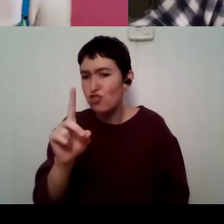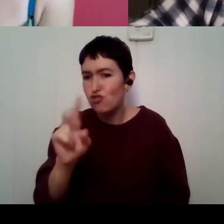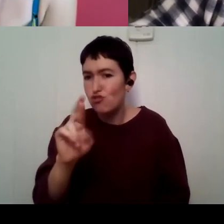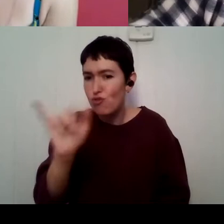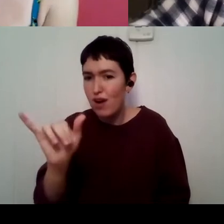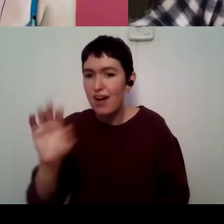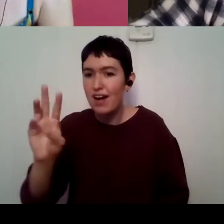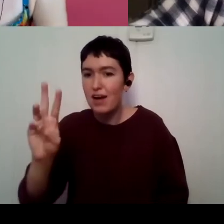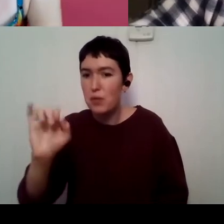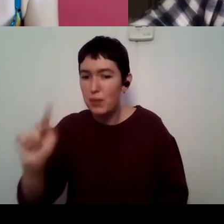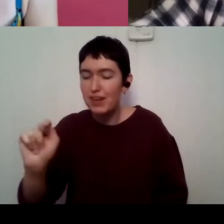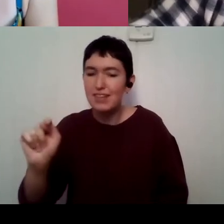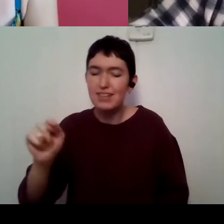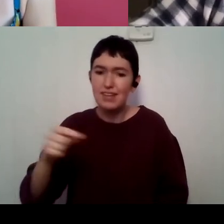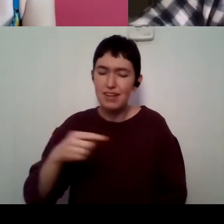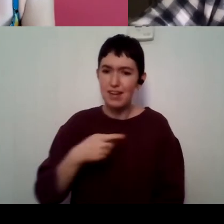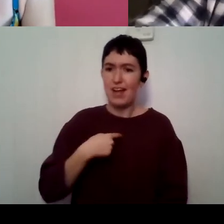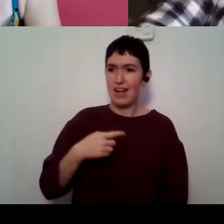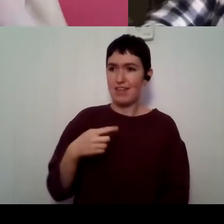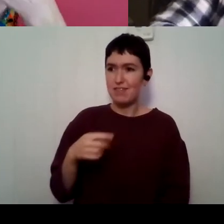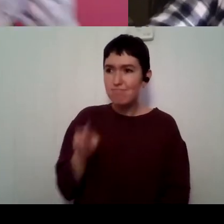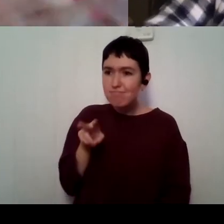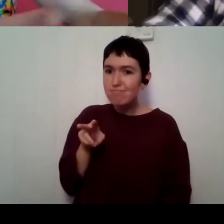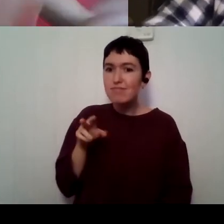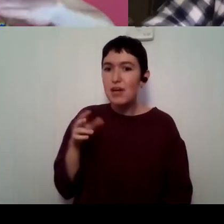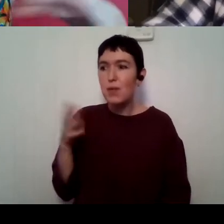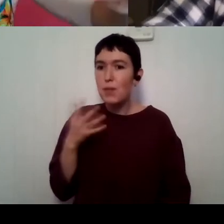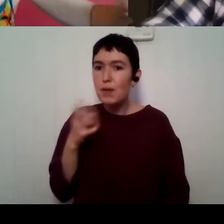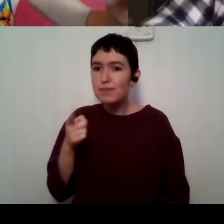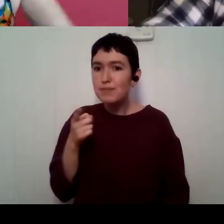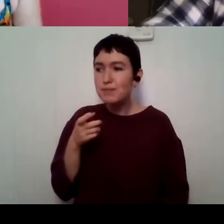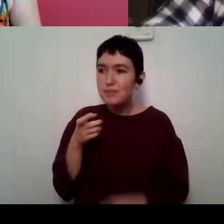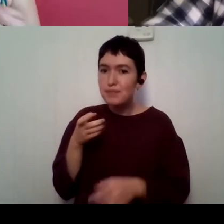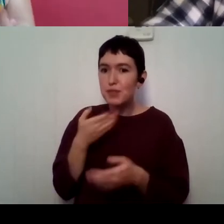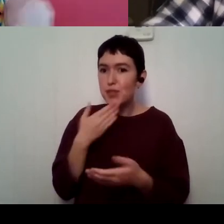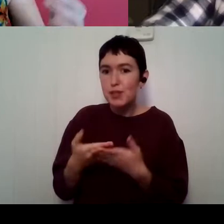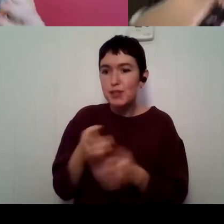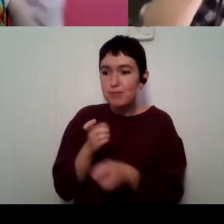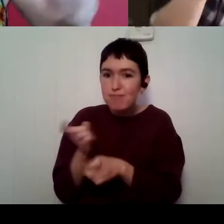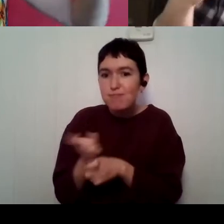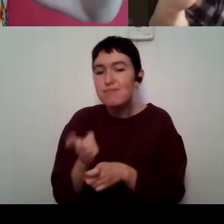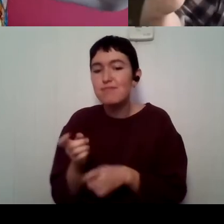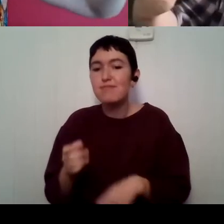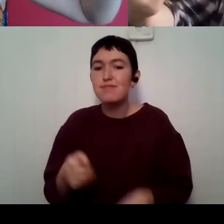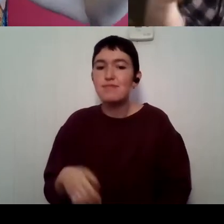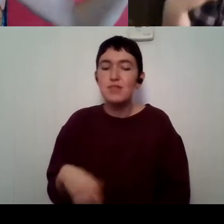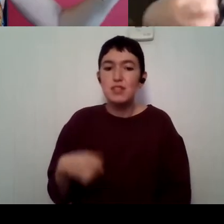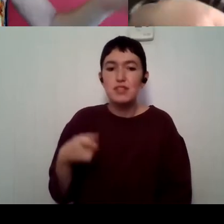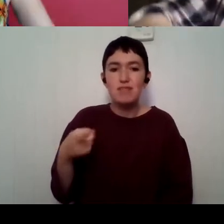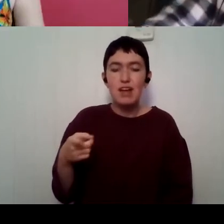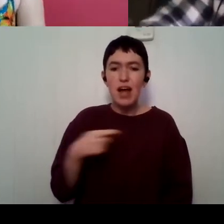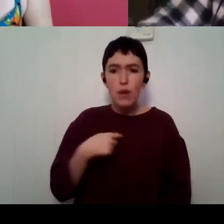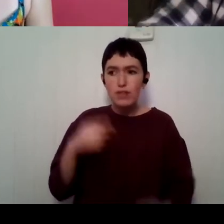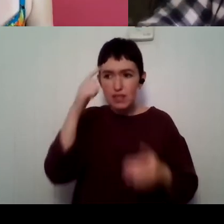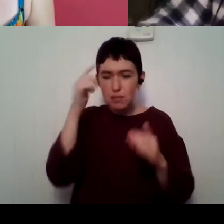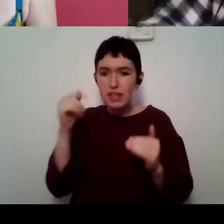joke. And that was a very good joke. And it took me a second because I'm expecting just like wisdom and only, just sort of these gems of, exactly.